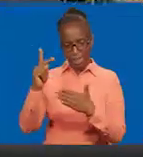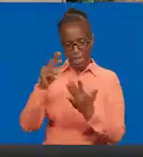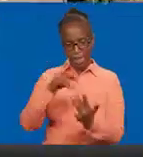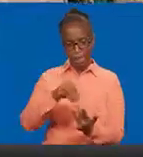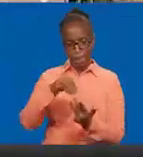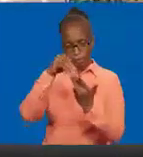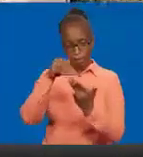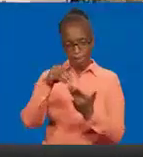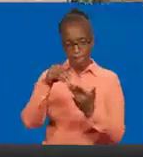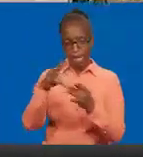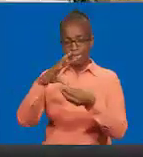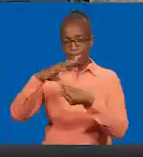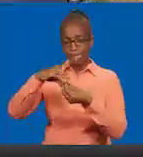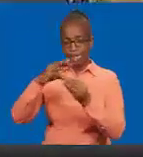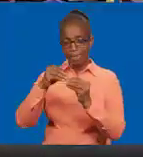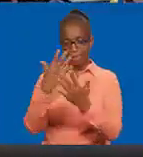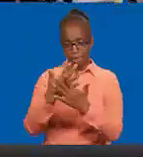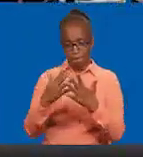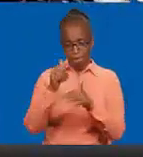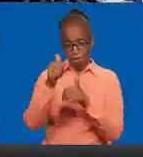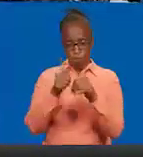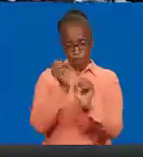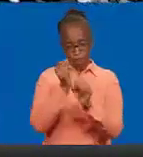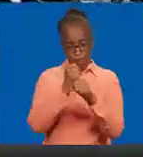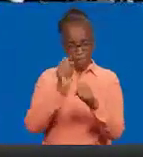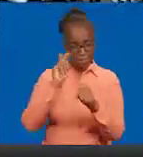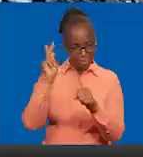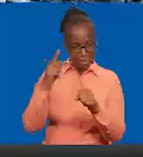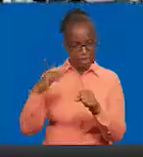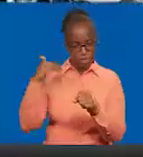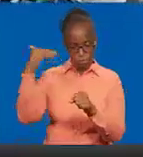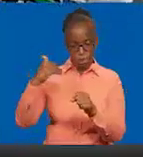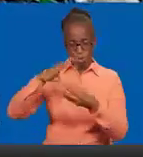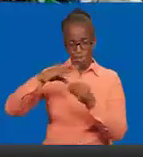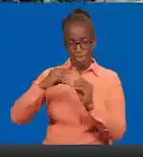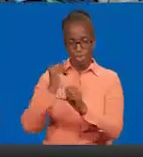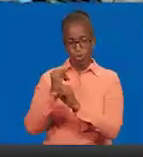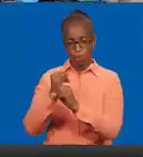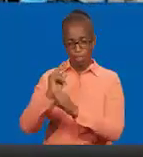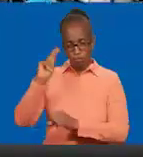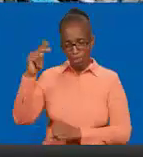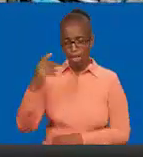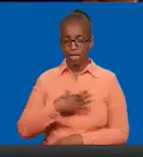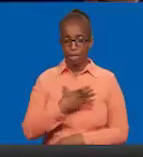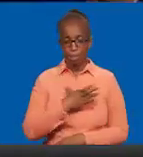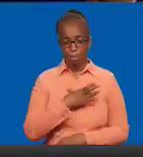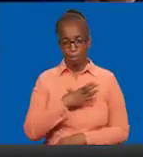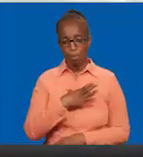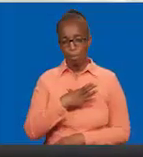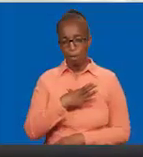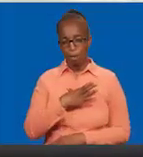wakati wa ununuzi wa dawa zao na bidhaa zinazotengenezewa nchini ili kubuni nafasi za ajira kwa